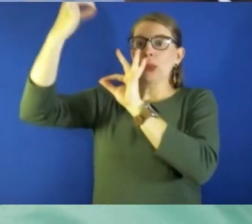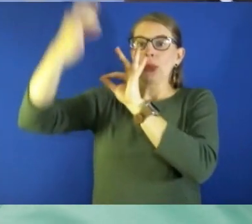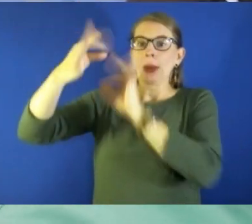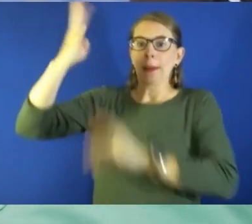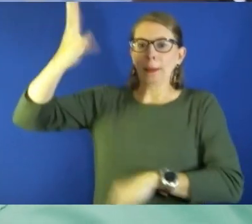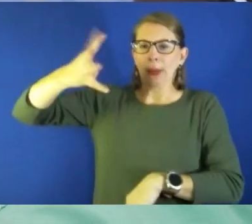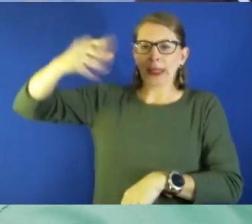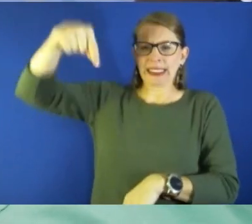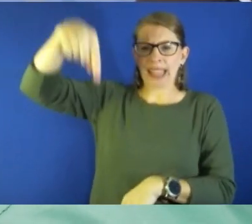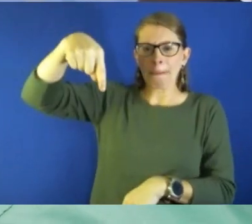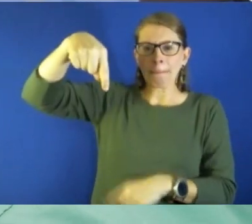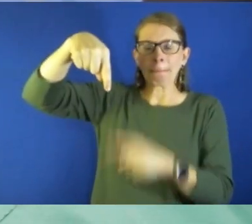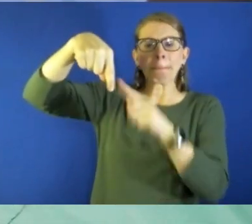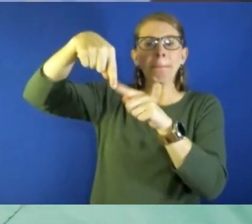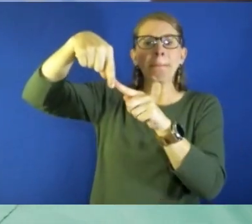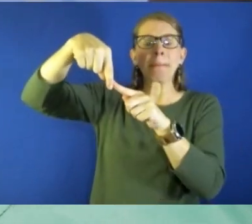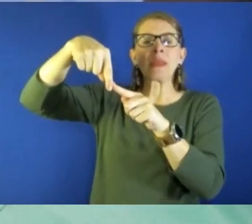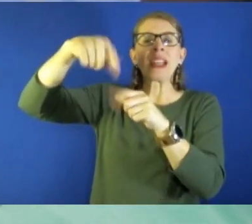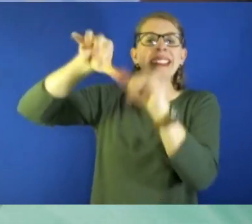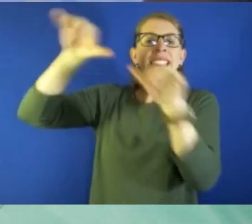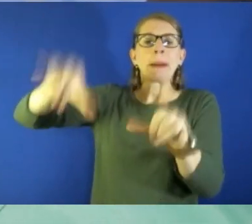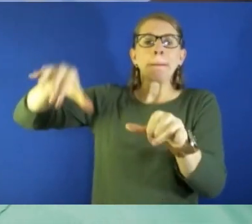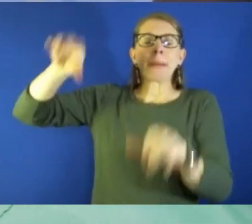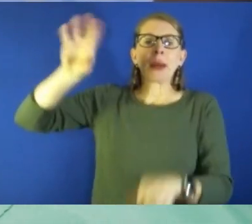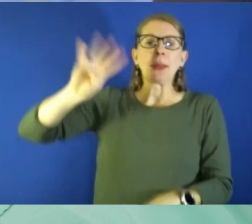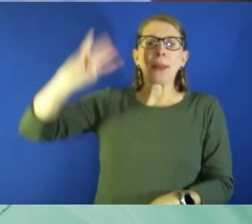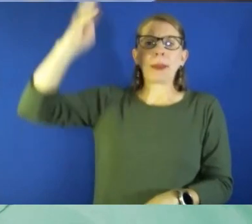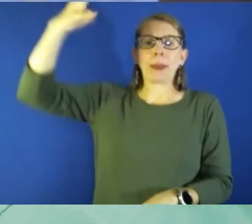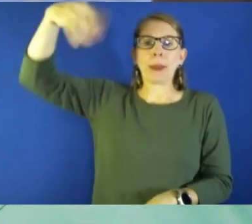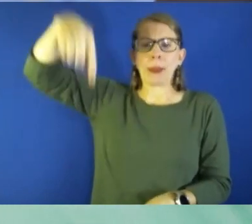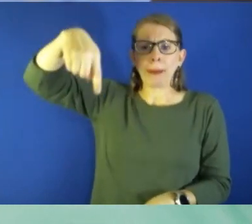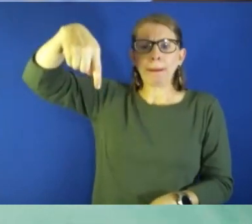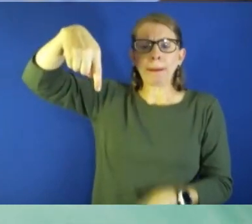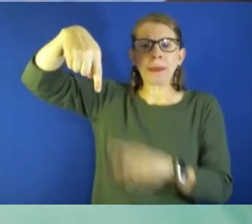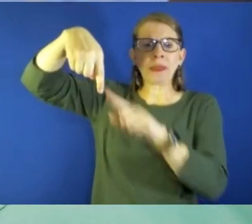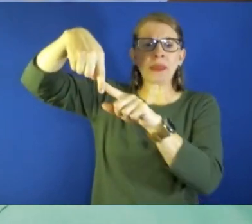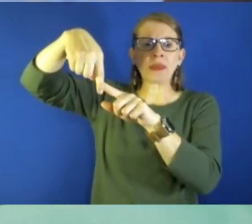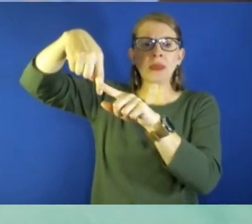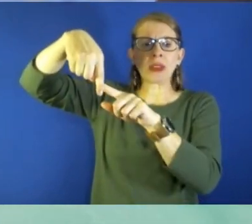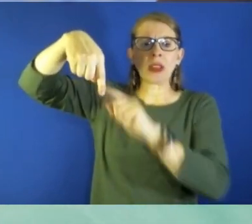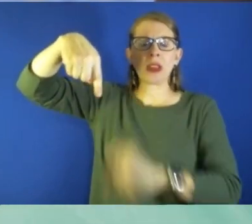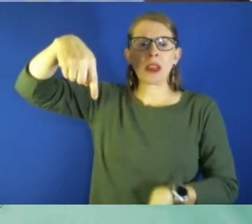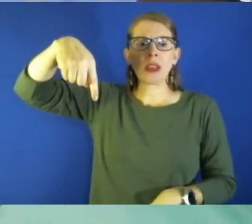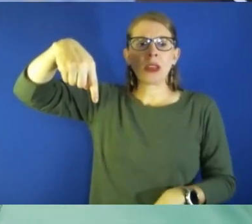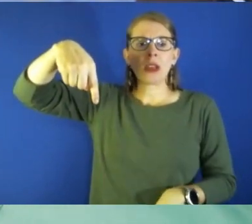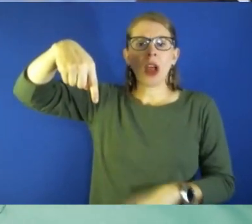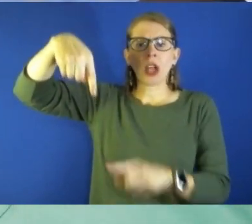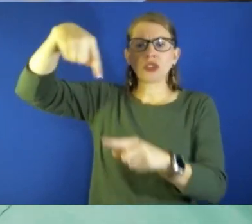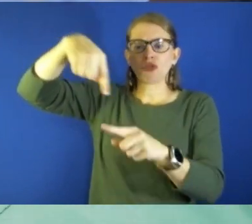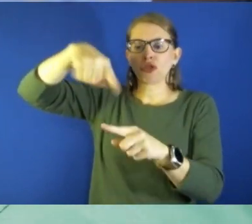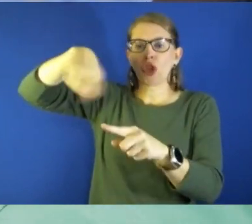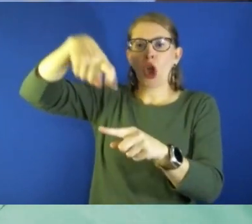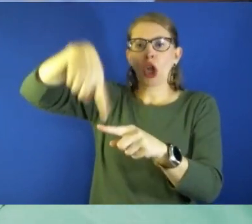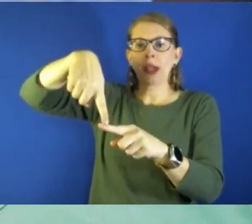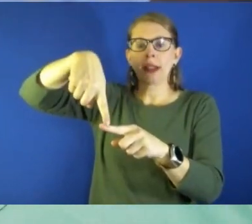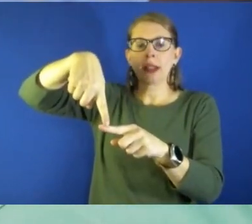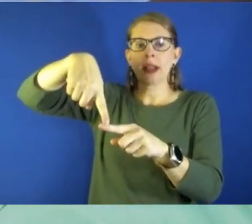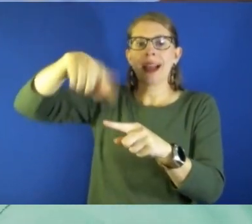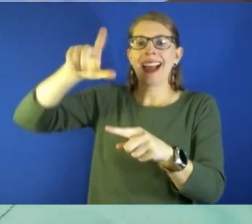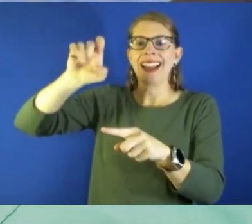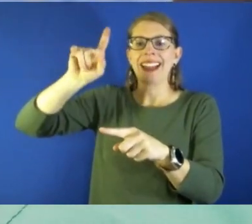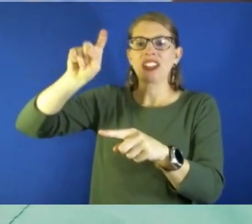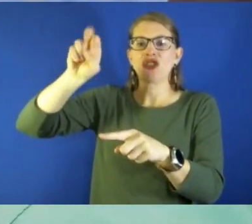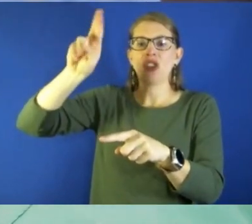of the system, there's a goal target. The electrons interact with the goal target